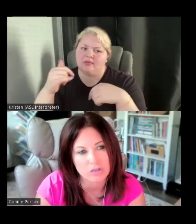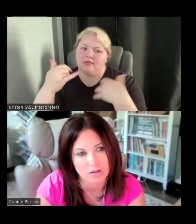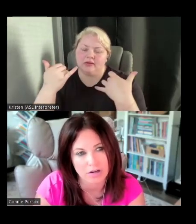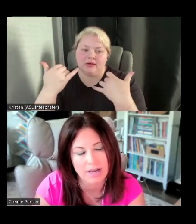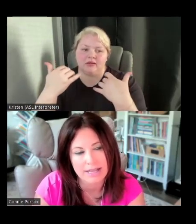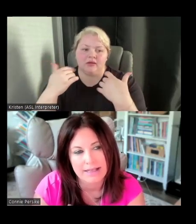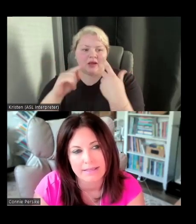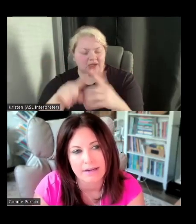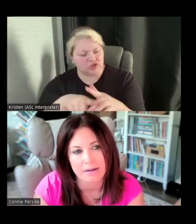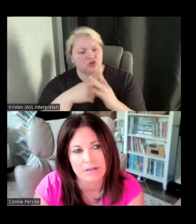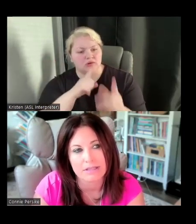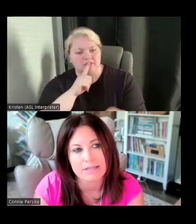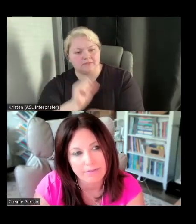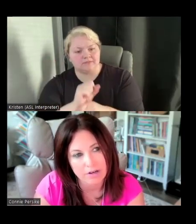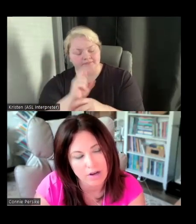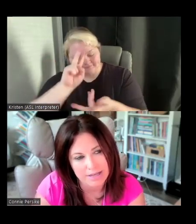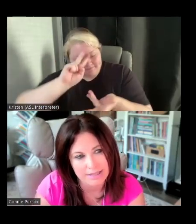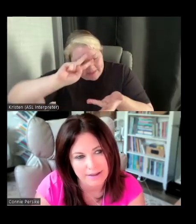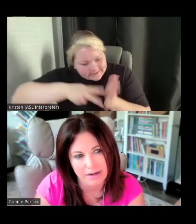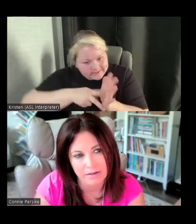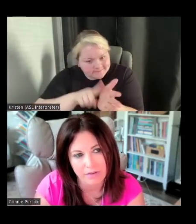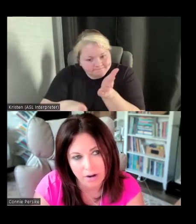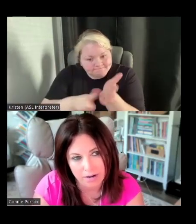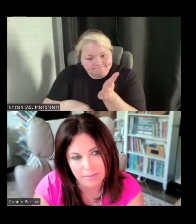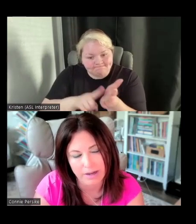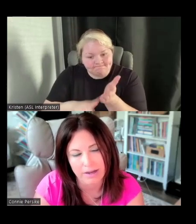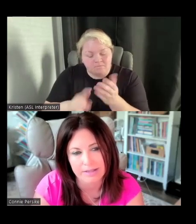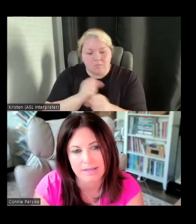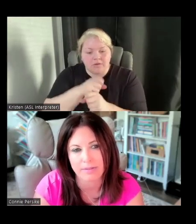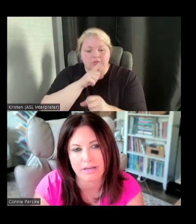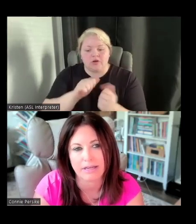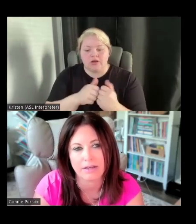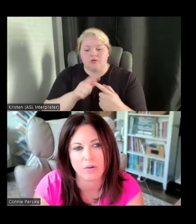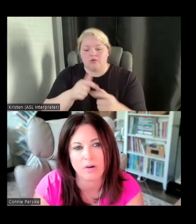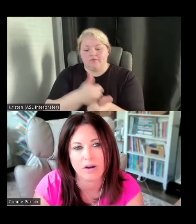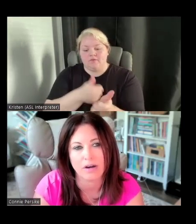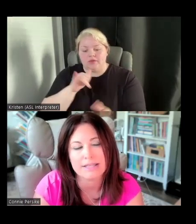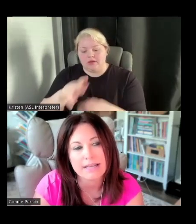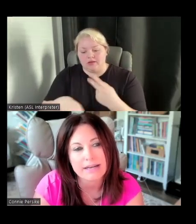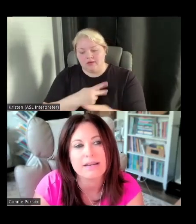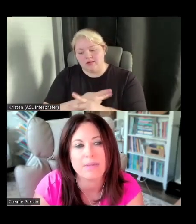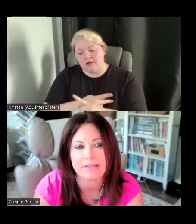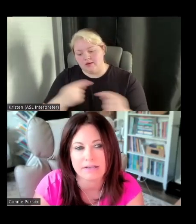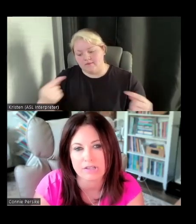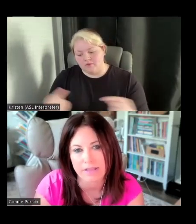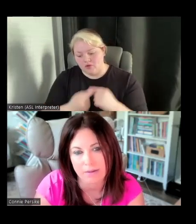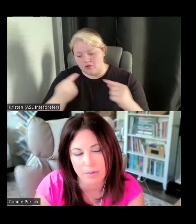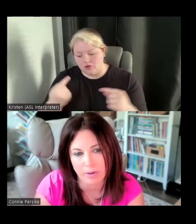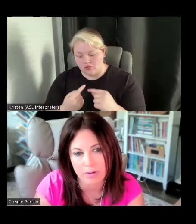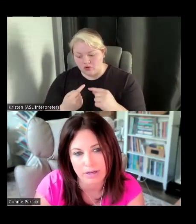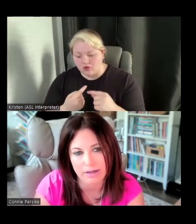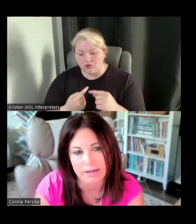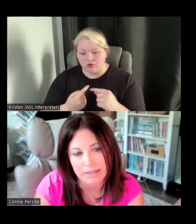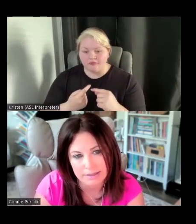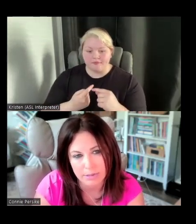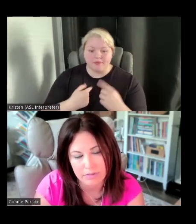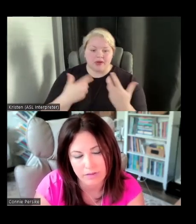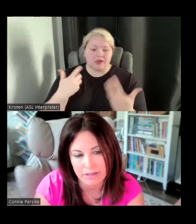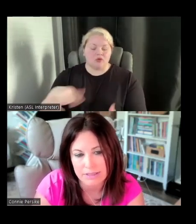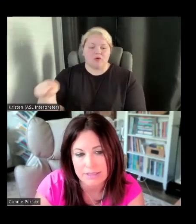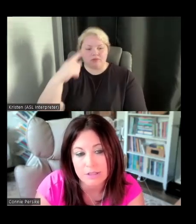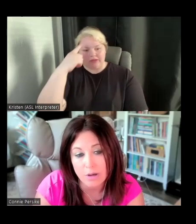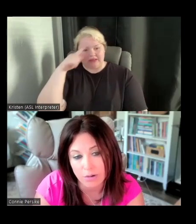make sure that I was never causing that kind of harm on somebody or sending a message that they were broken and needed